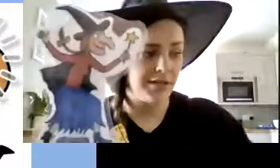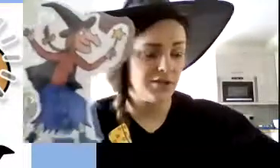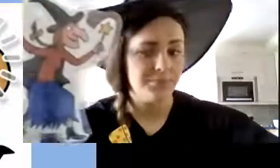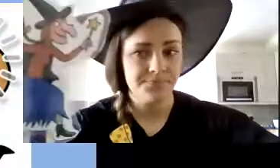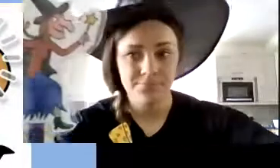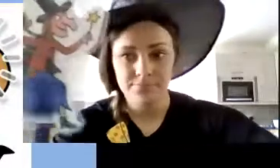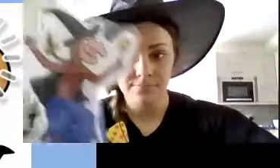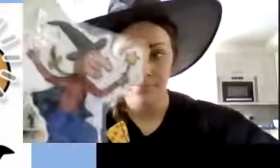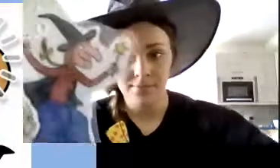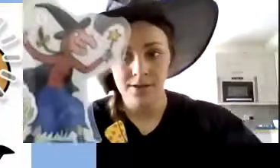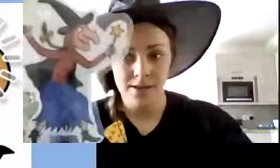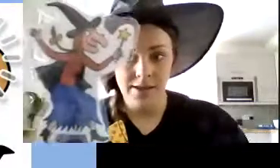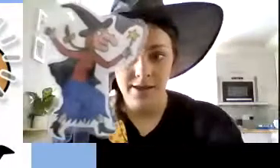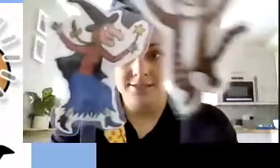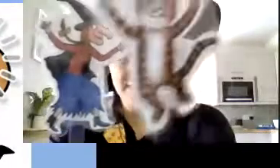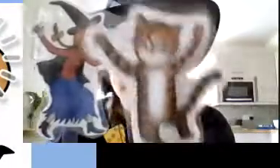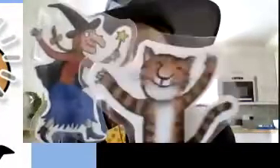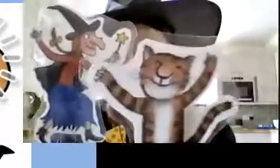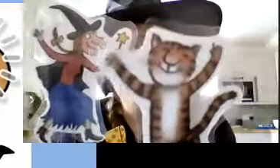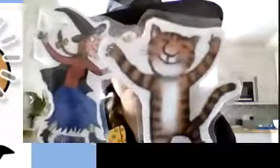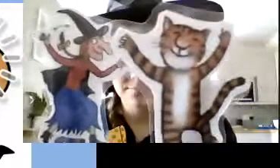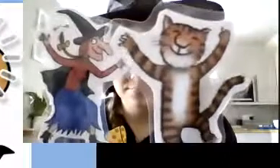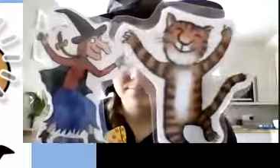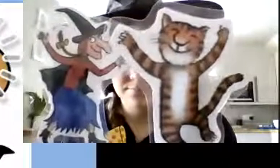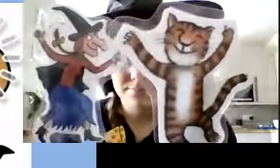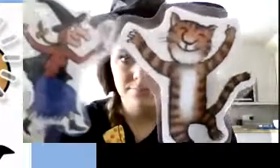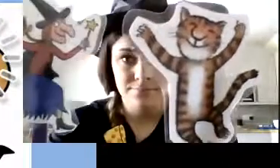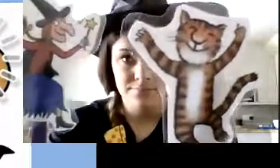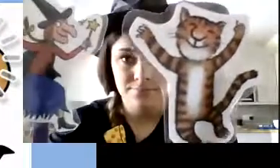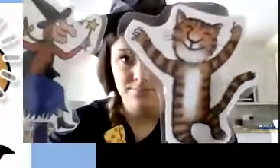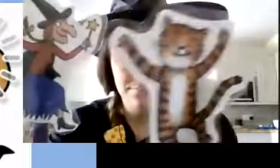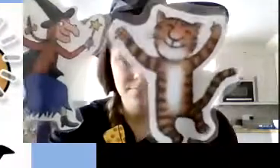The witch had a cat